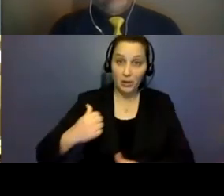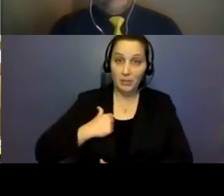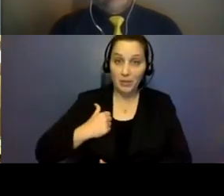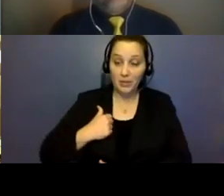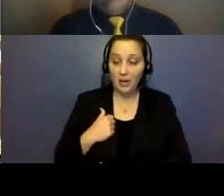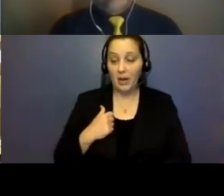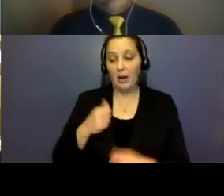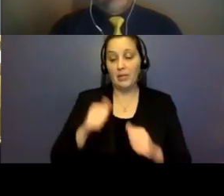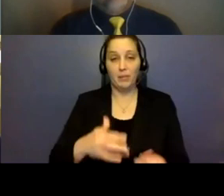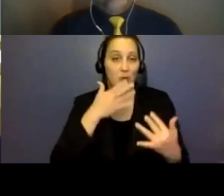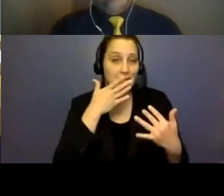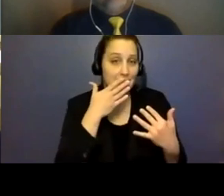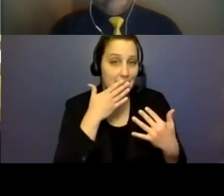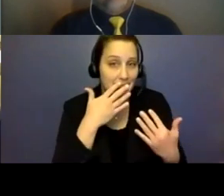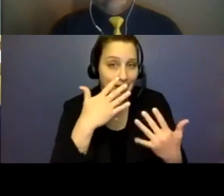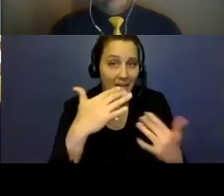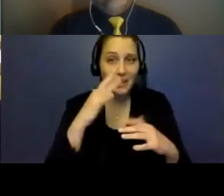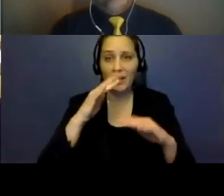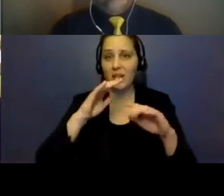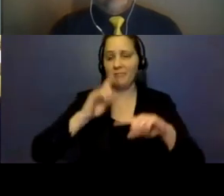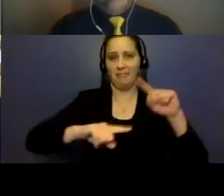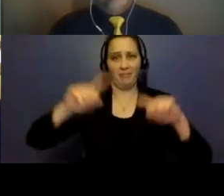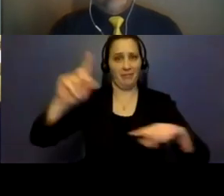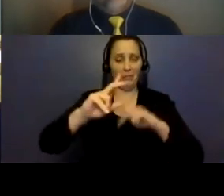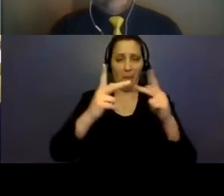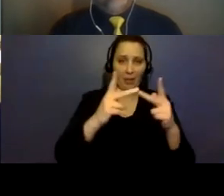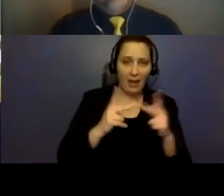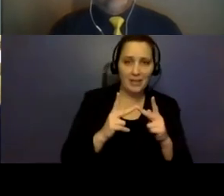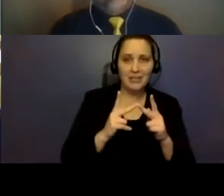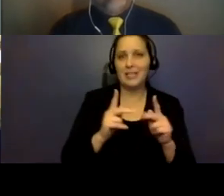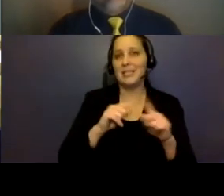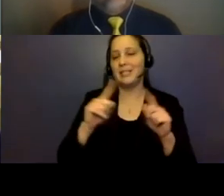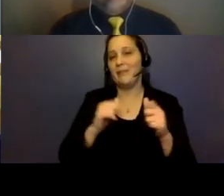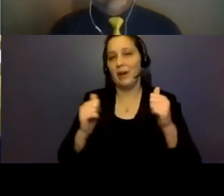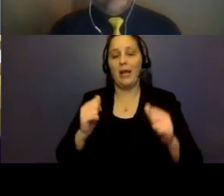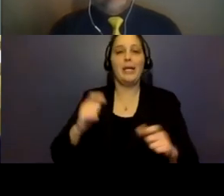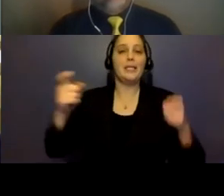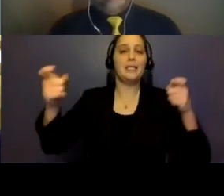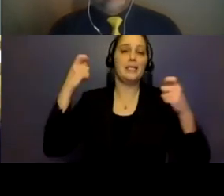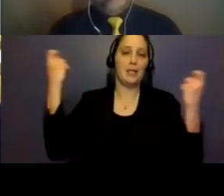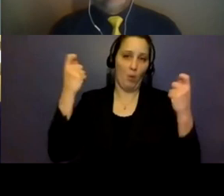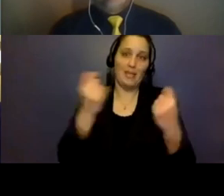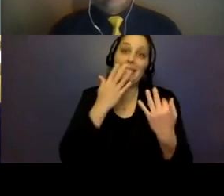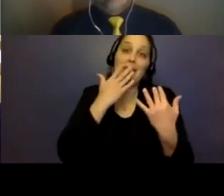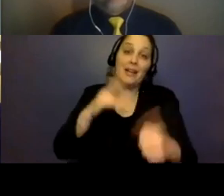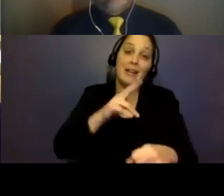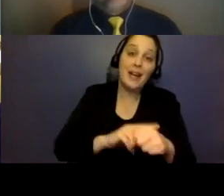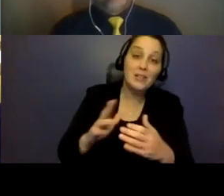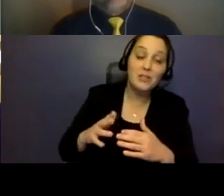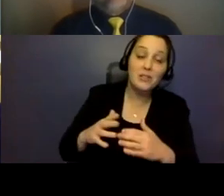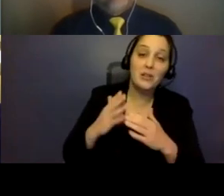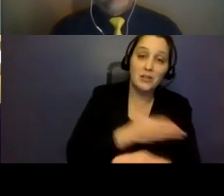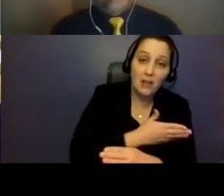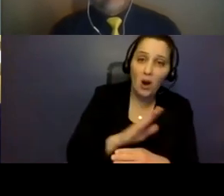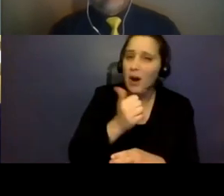to sing at various events, different change of command ceremonies, always singing the national anthem or anywhere else I could